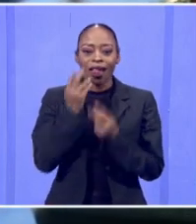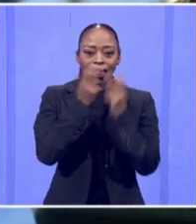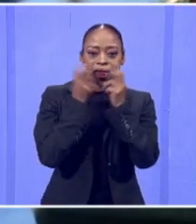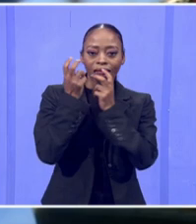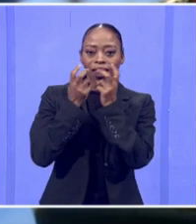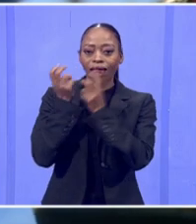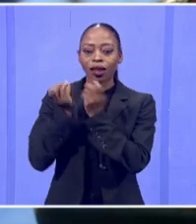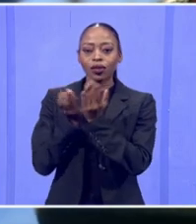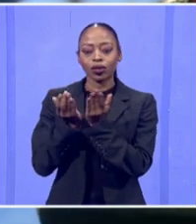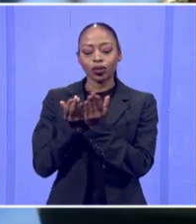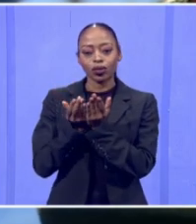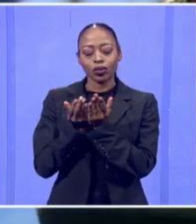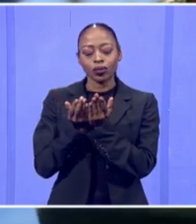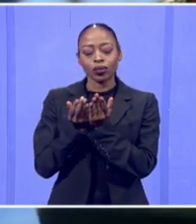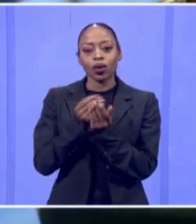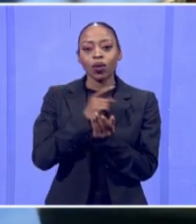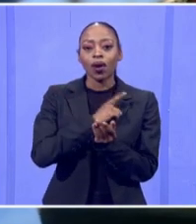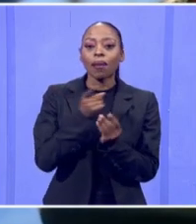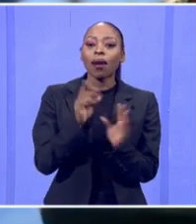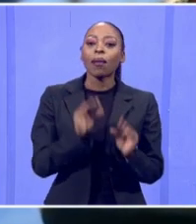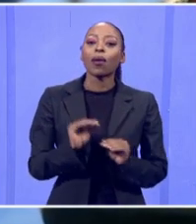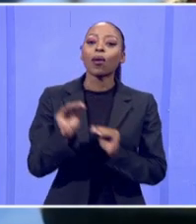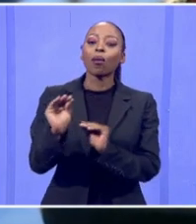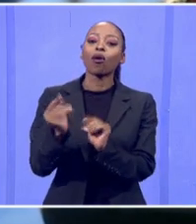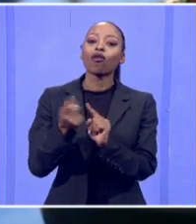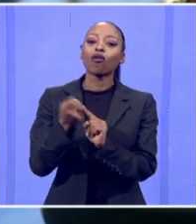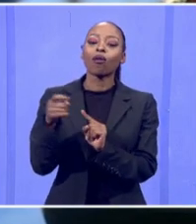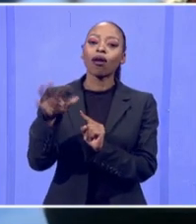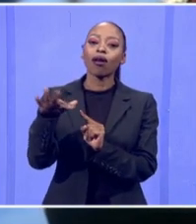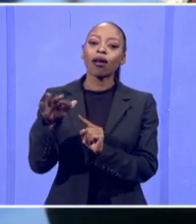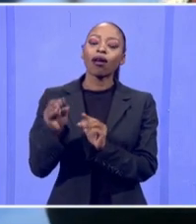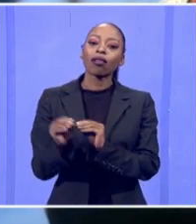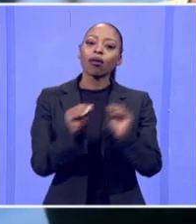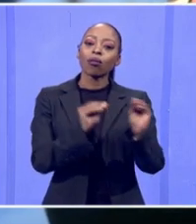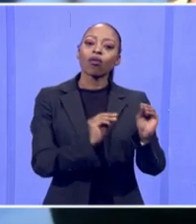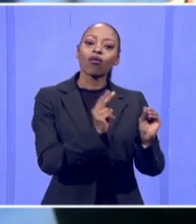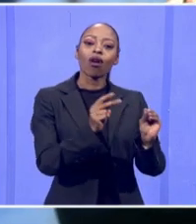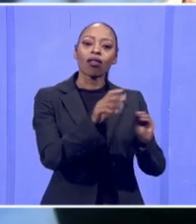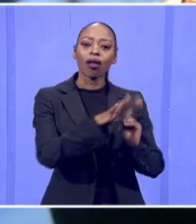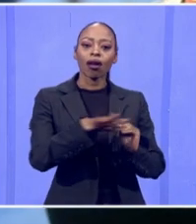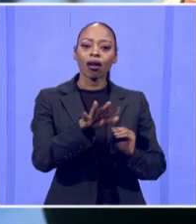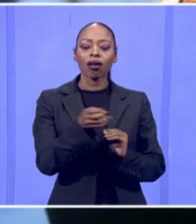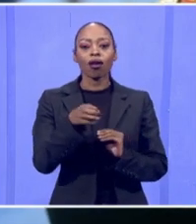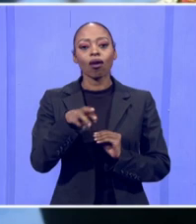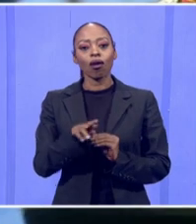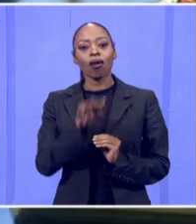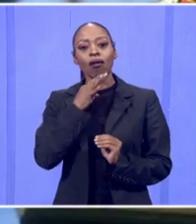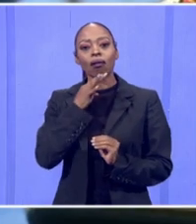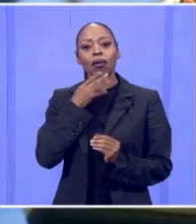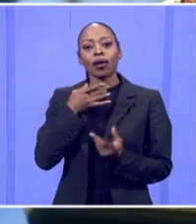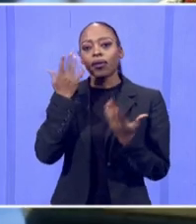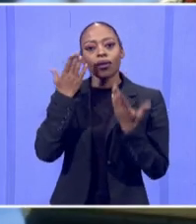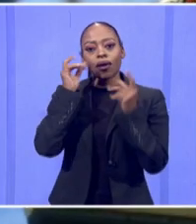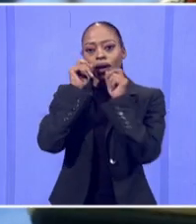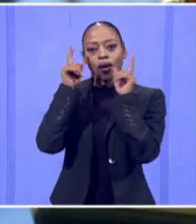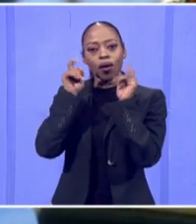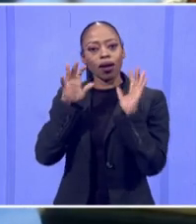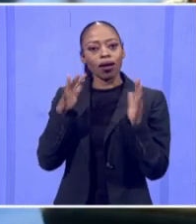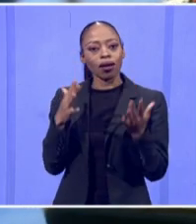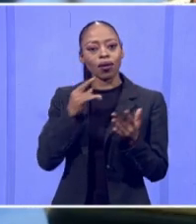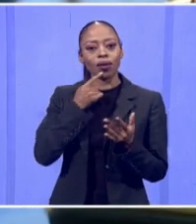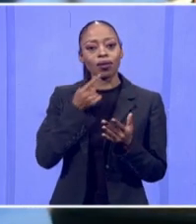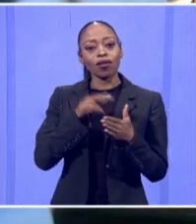look for schools, either because they've migrated from one area to the other, or it's because we did not know that